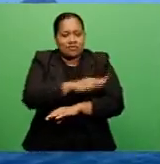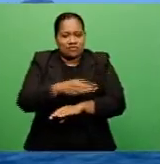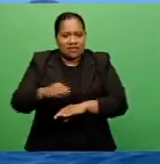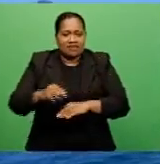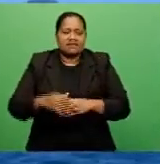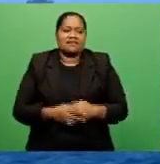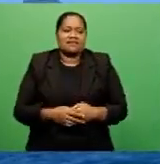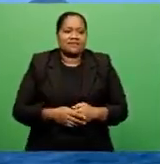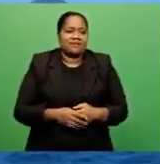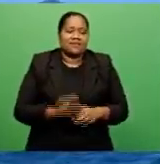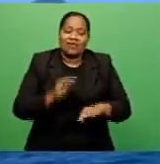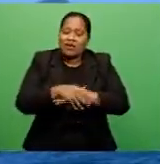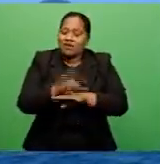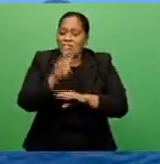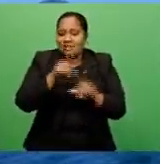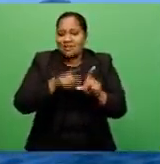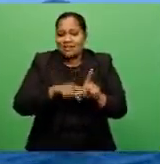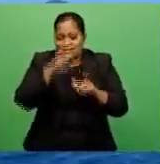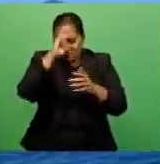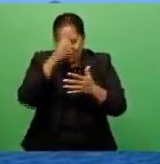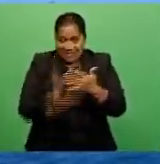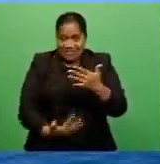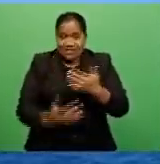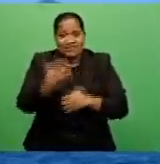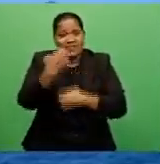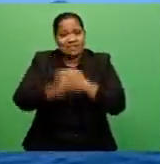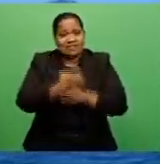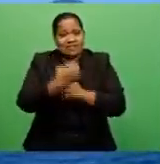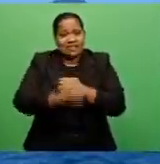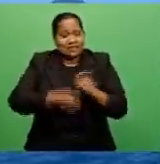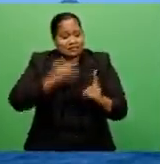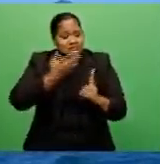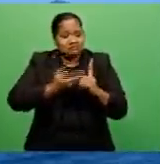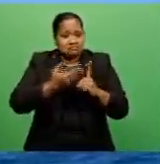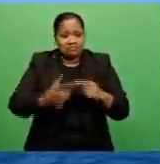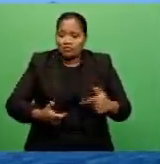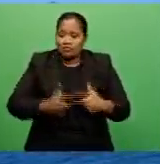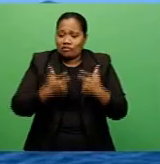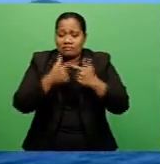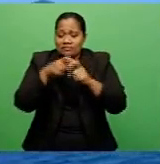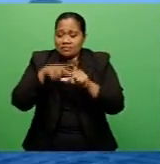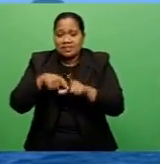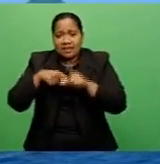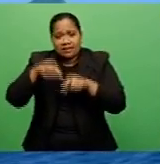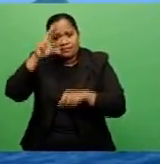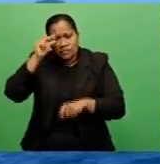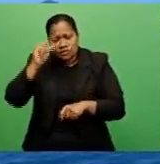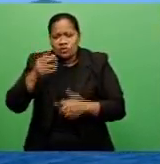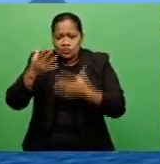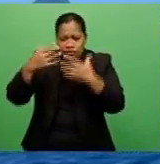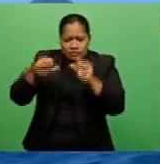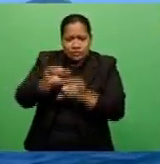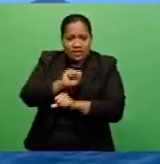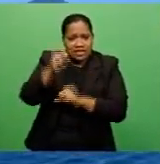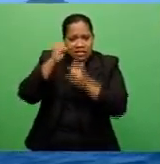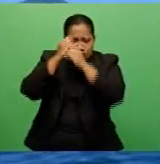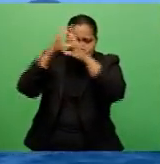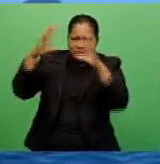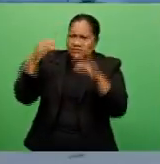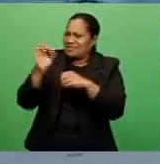With over 3 years of experience as an engineer, Vuniwanga challenges young Fijians to pursue their dreams, no matter how